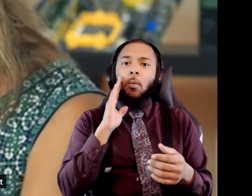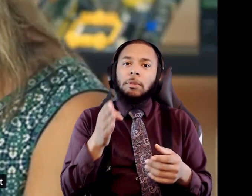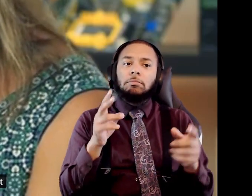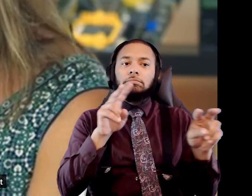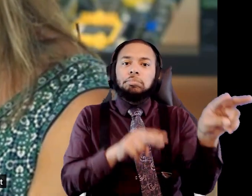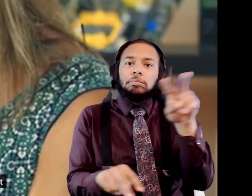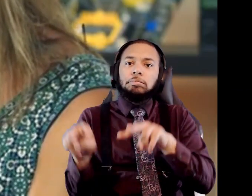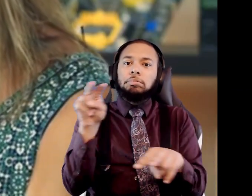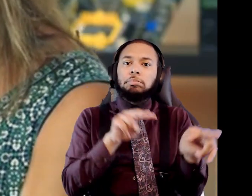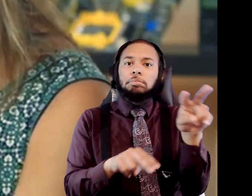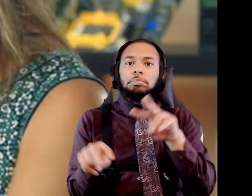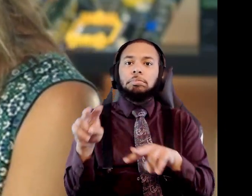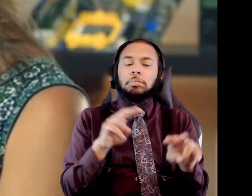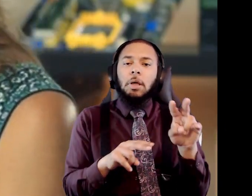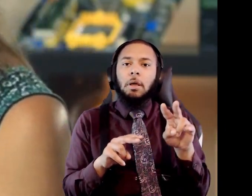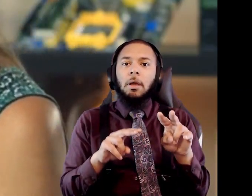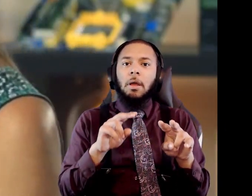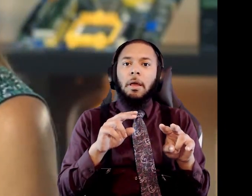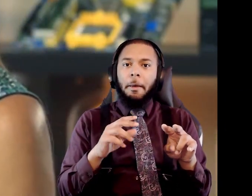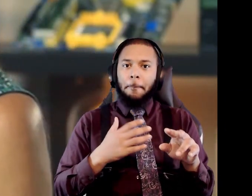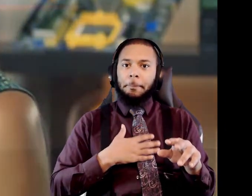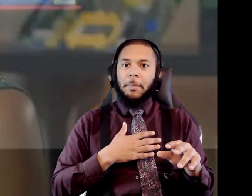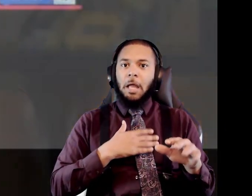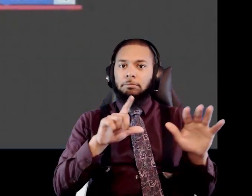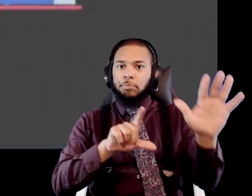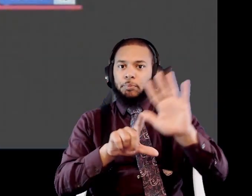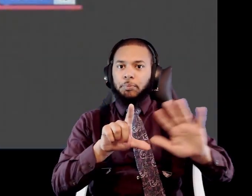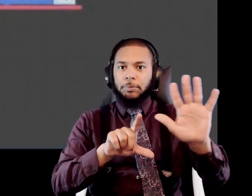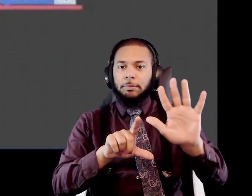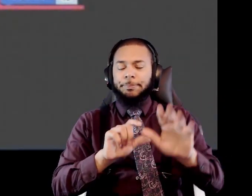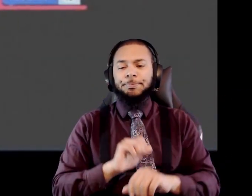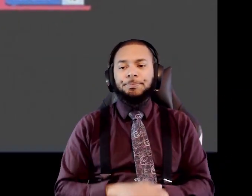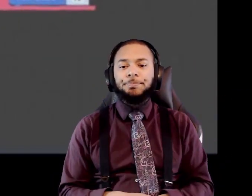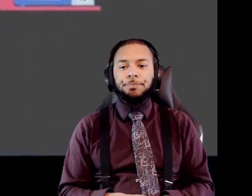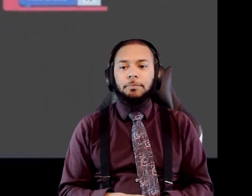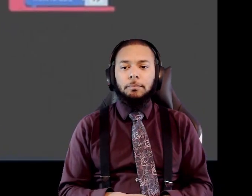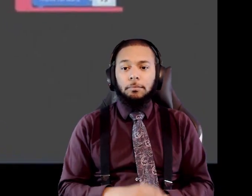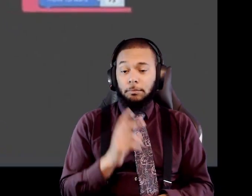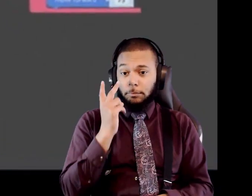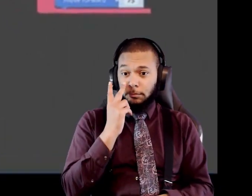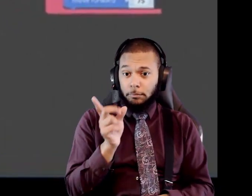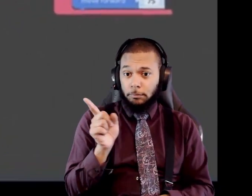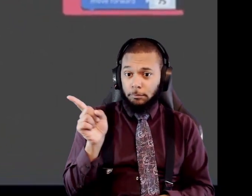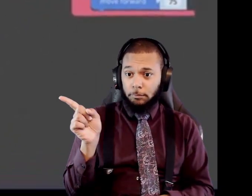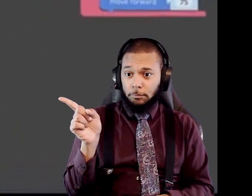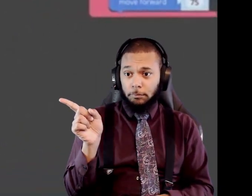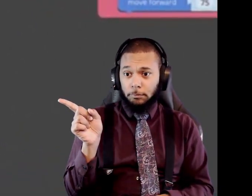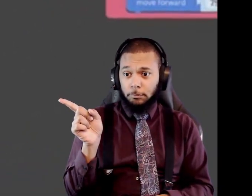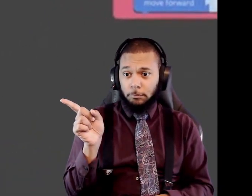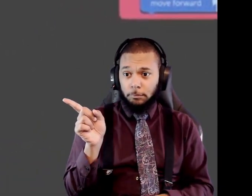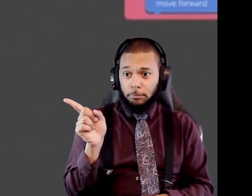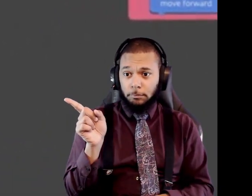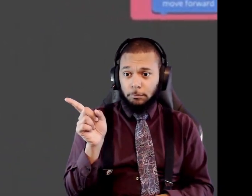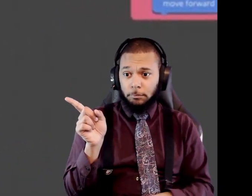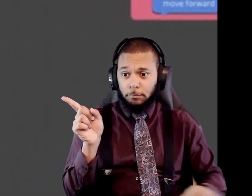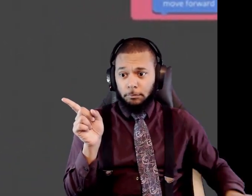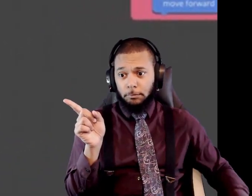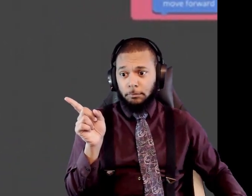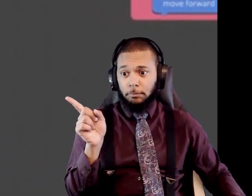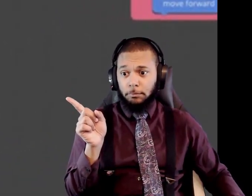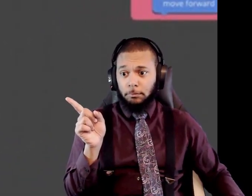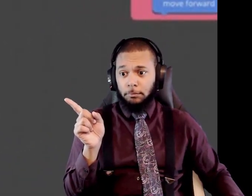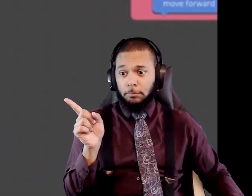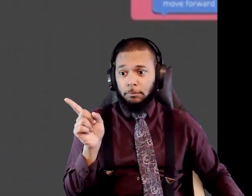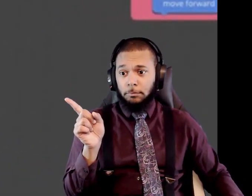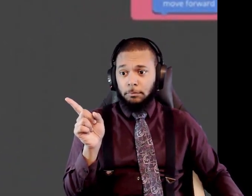this environment that you see on my screen here. I see that there's an area to the left